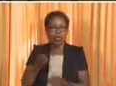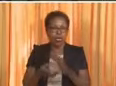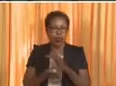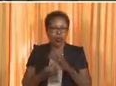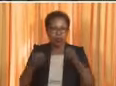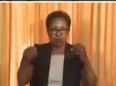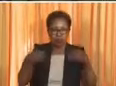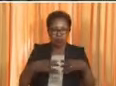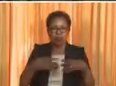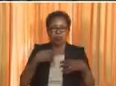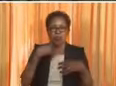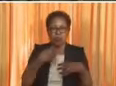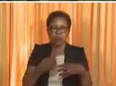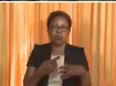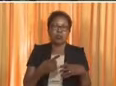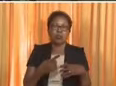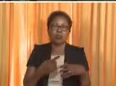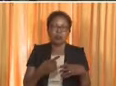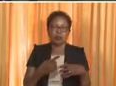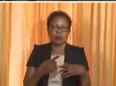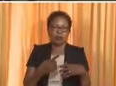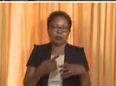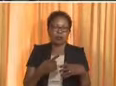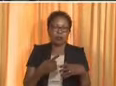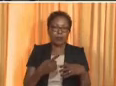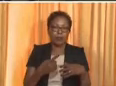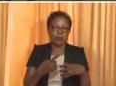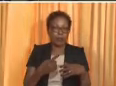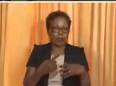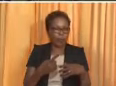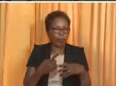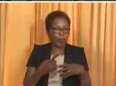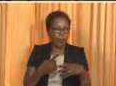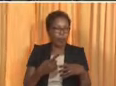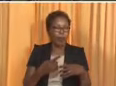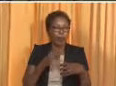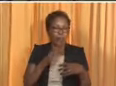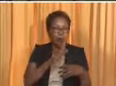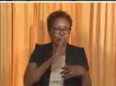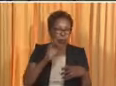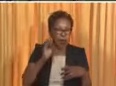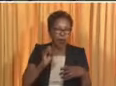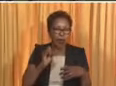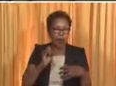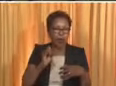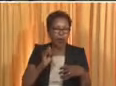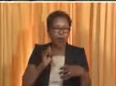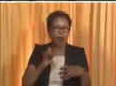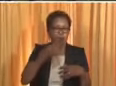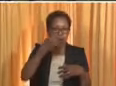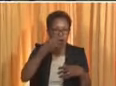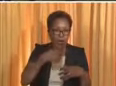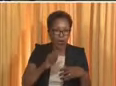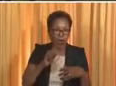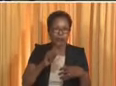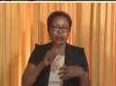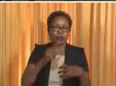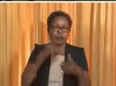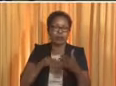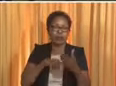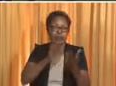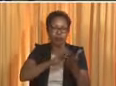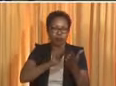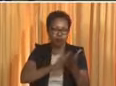that he and Junet Mohammed are the co-chairpersons of the Building Bridges to a United Kenya, created and mandated with the task of initiating